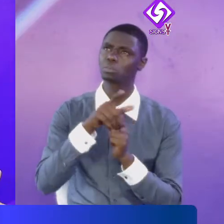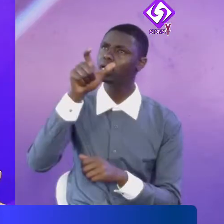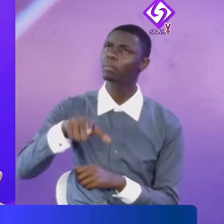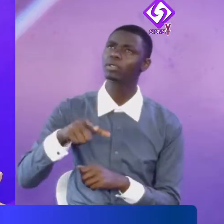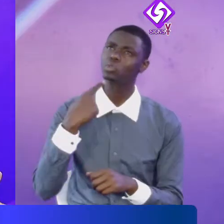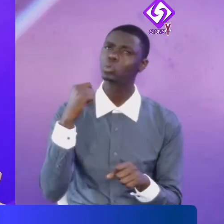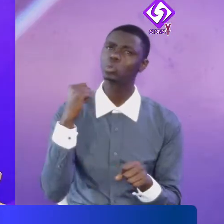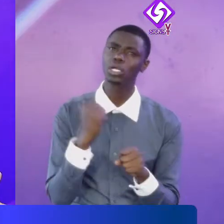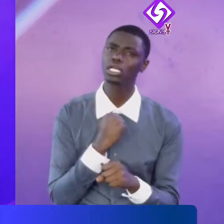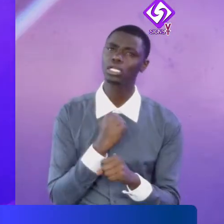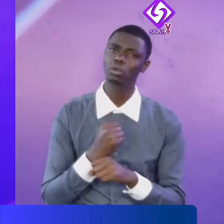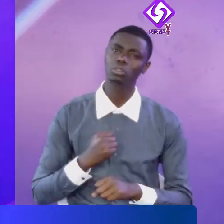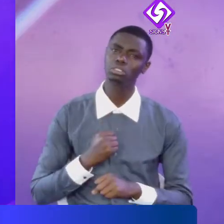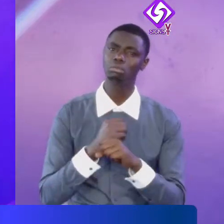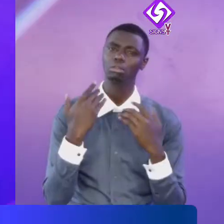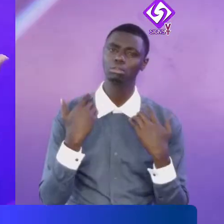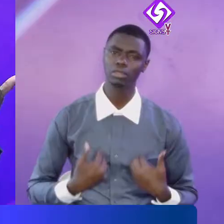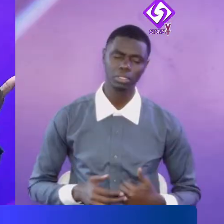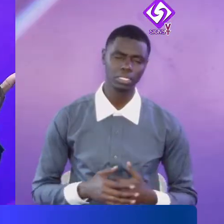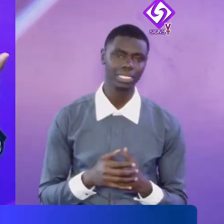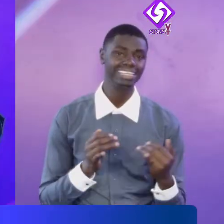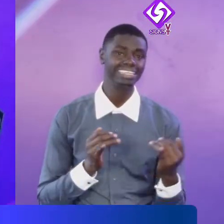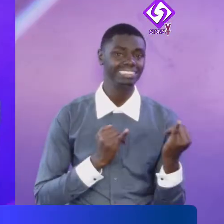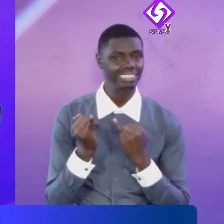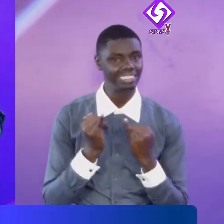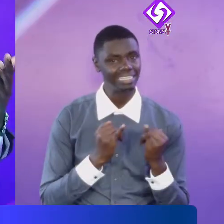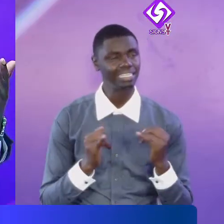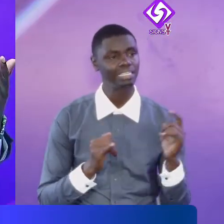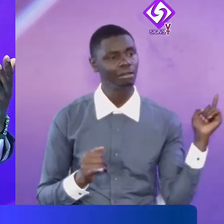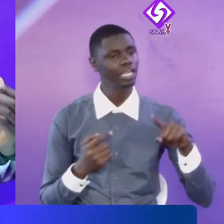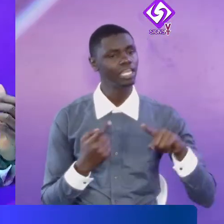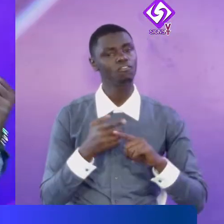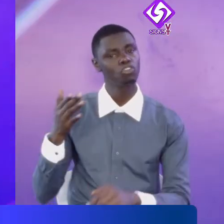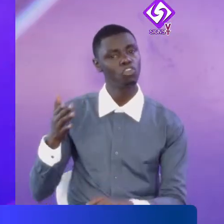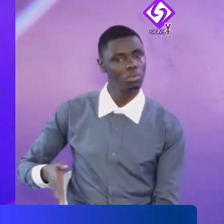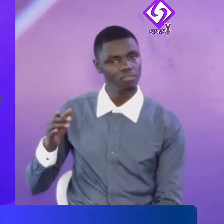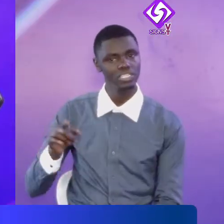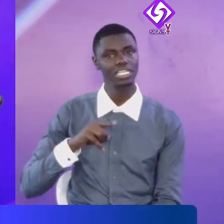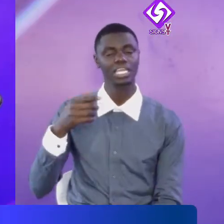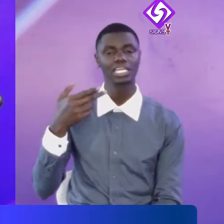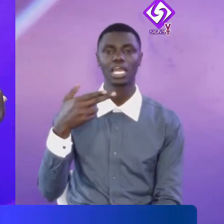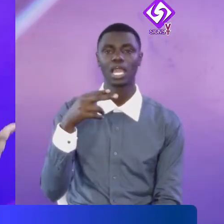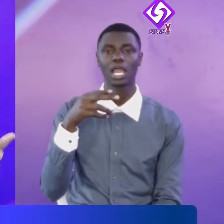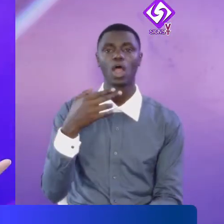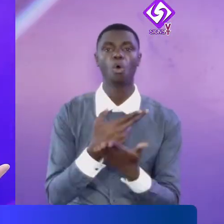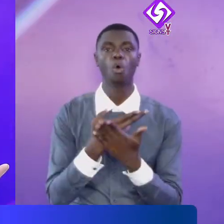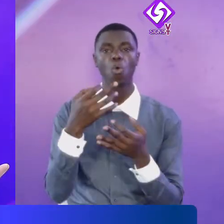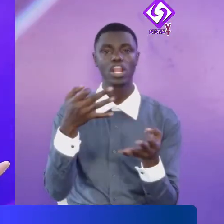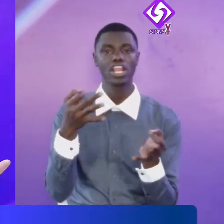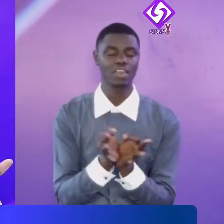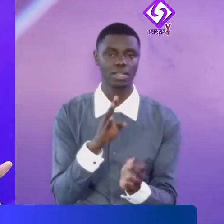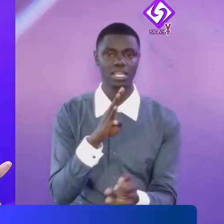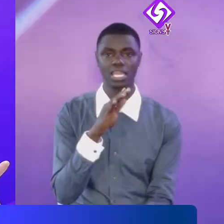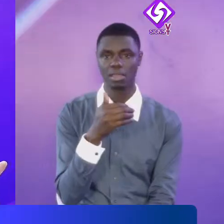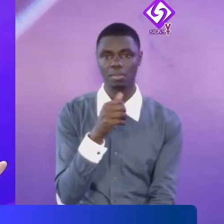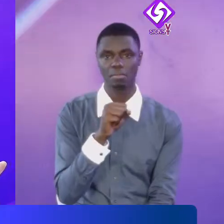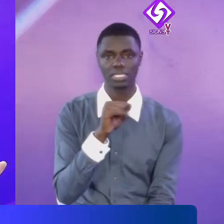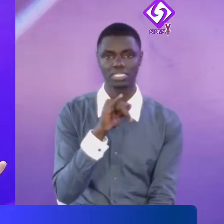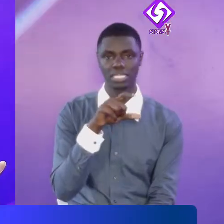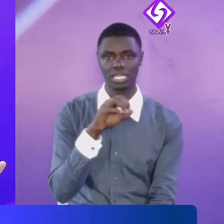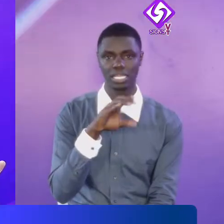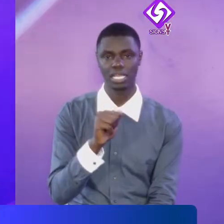me. On Saturday, I came from Naivasha and I went to Holy Family. And I was in church from 5:30 to